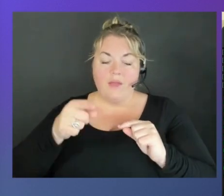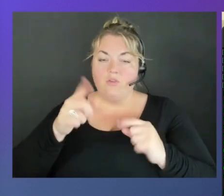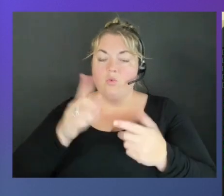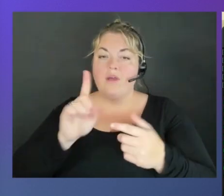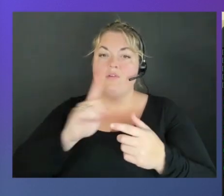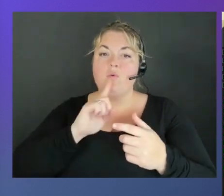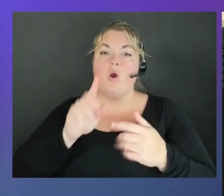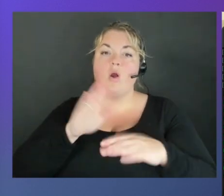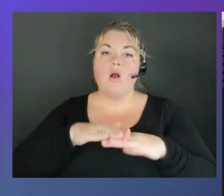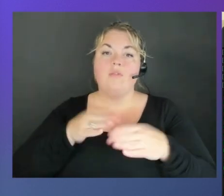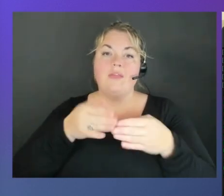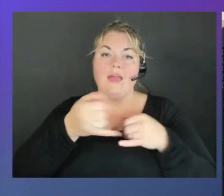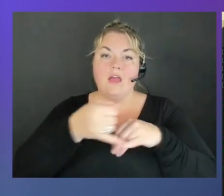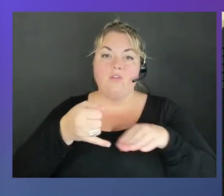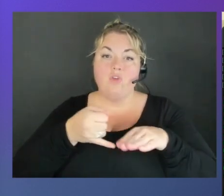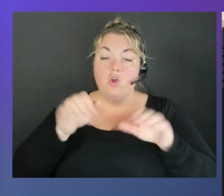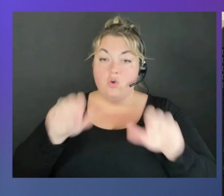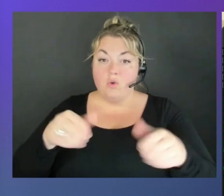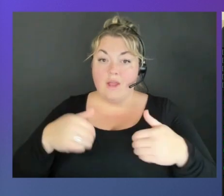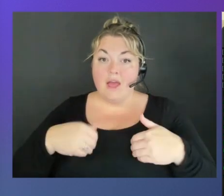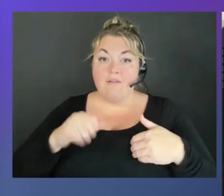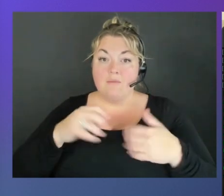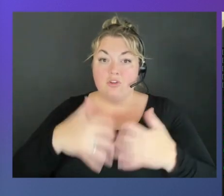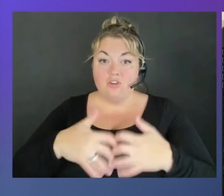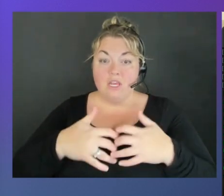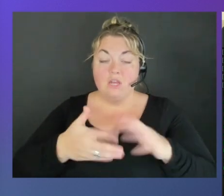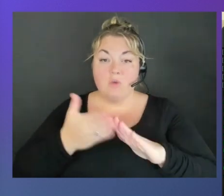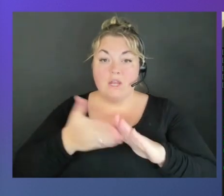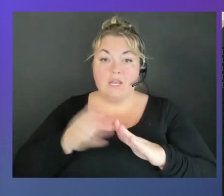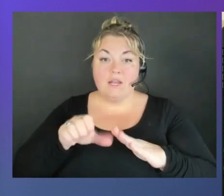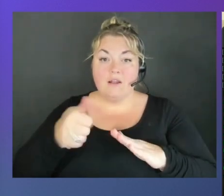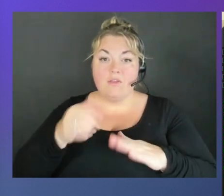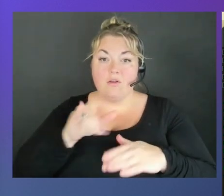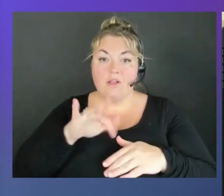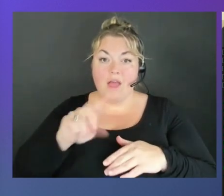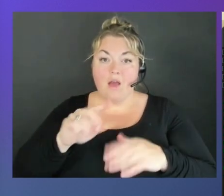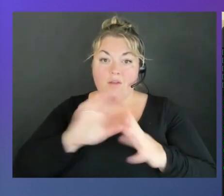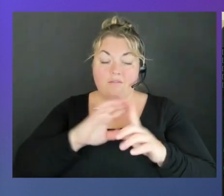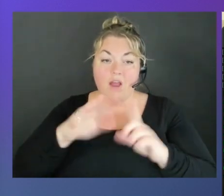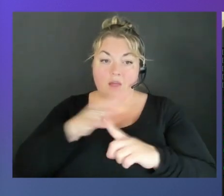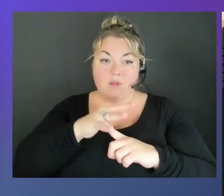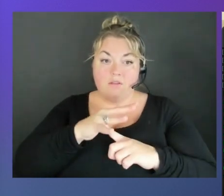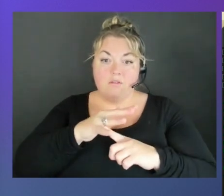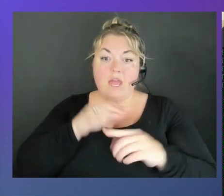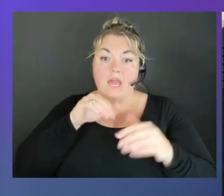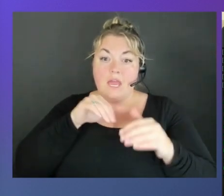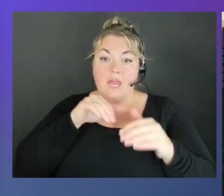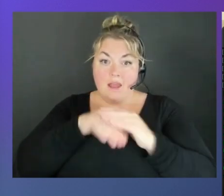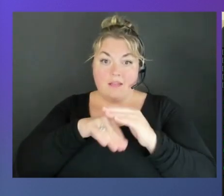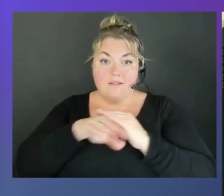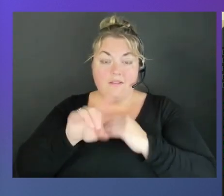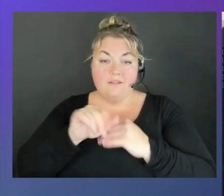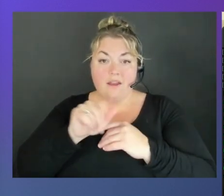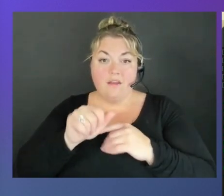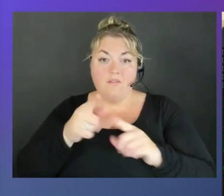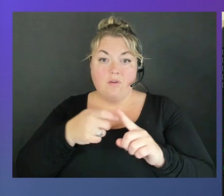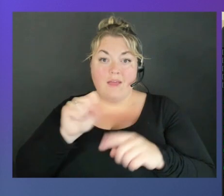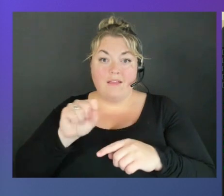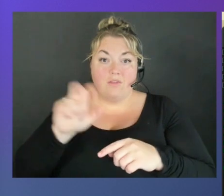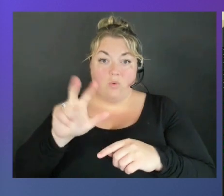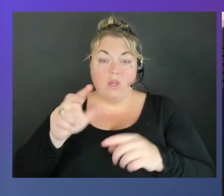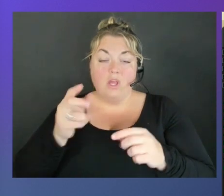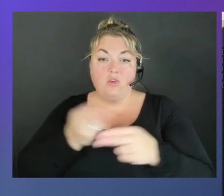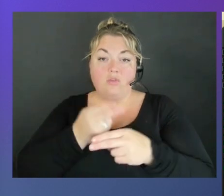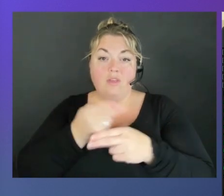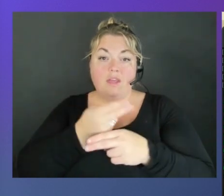could have a machine running in another cloud environment. If it needs to access data from S3 using authentication, for example, very simple just